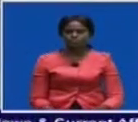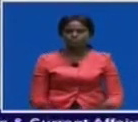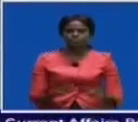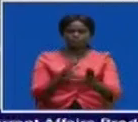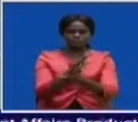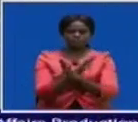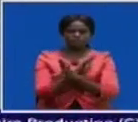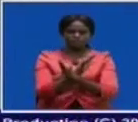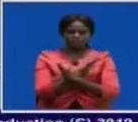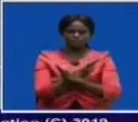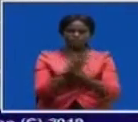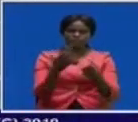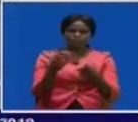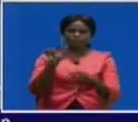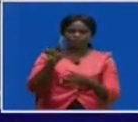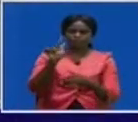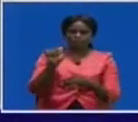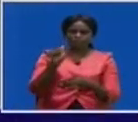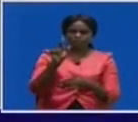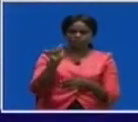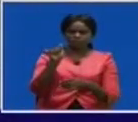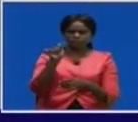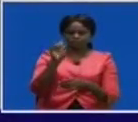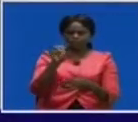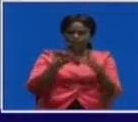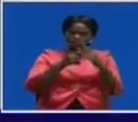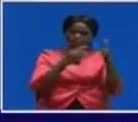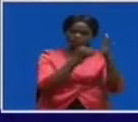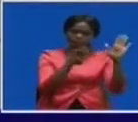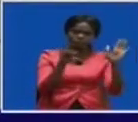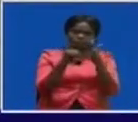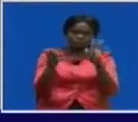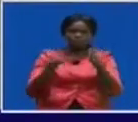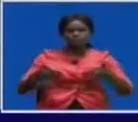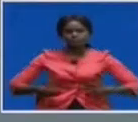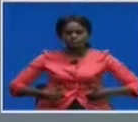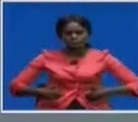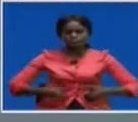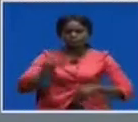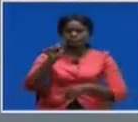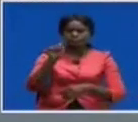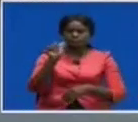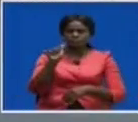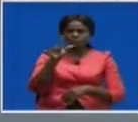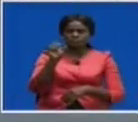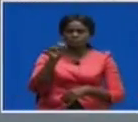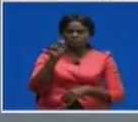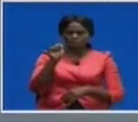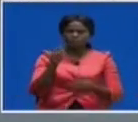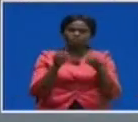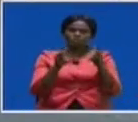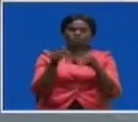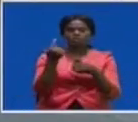And the Zambia Kufkan Karate Federation has embarked on talent identification among the youth as one way to popularize the